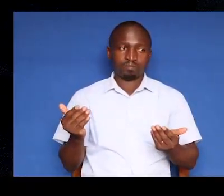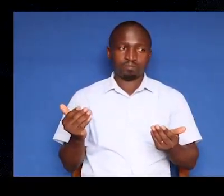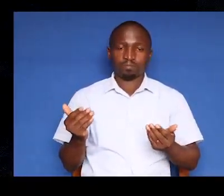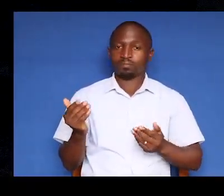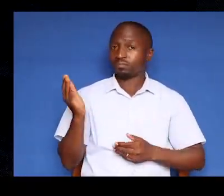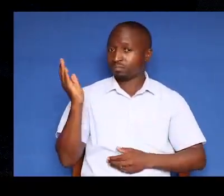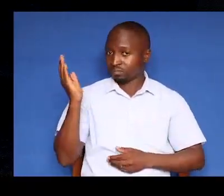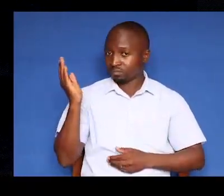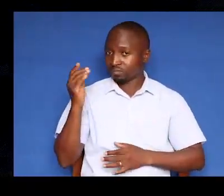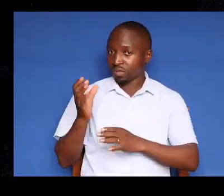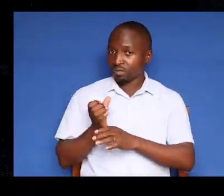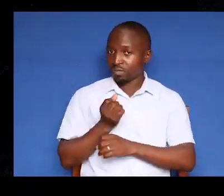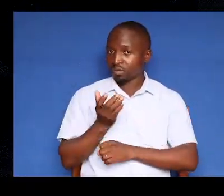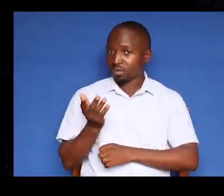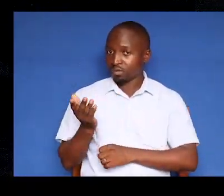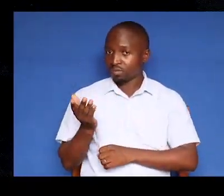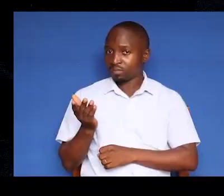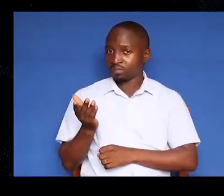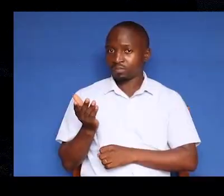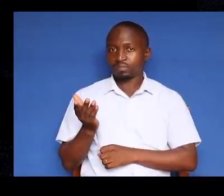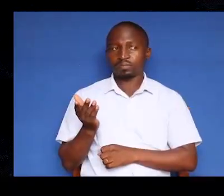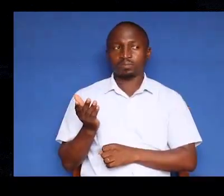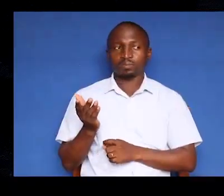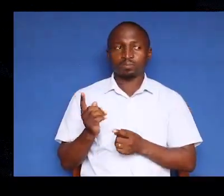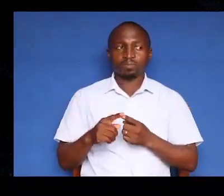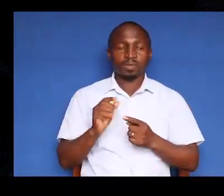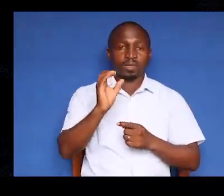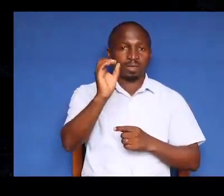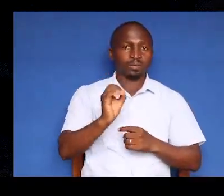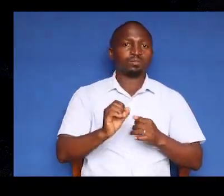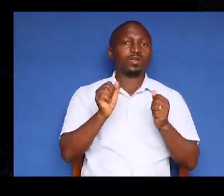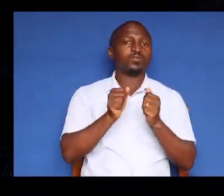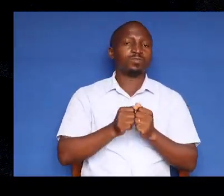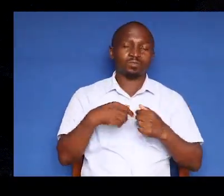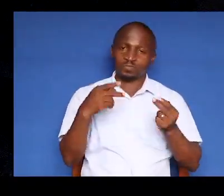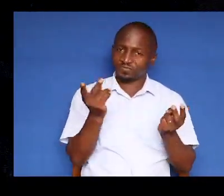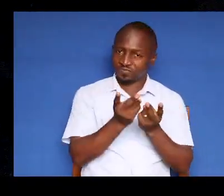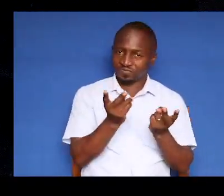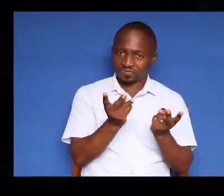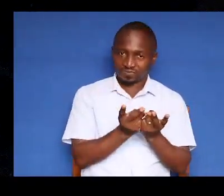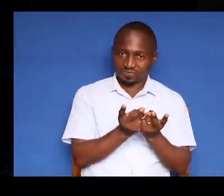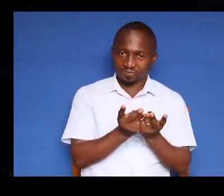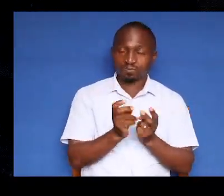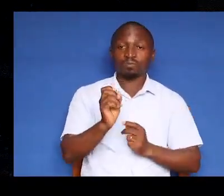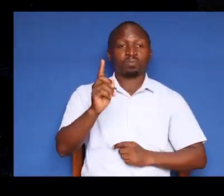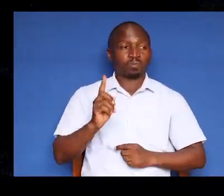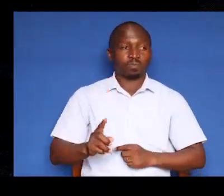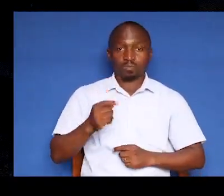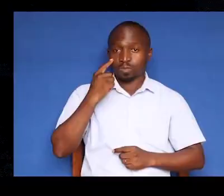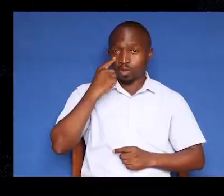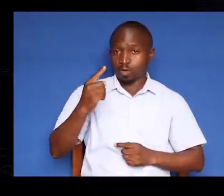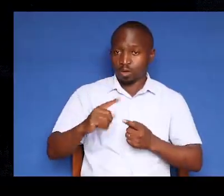Here we get also 10%. So we see